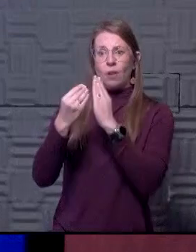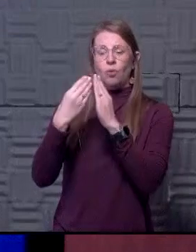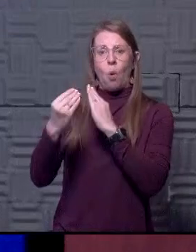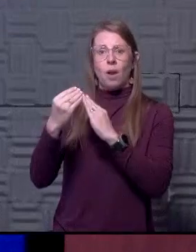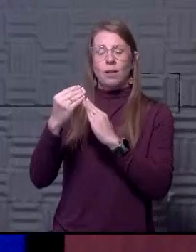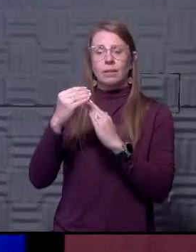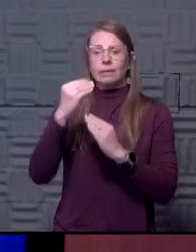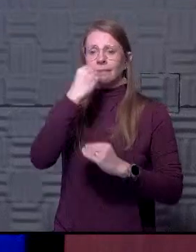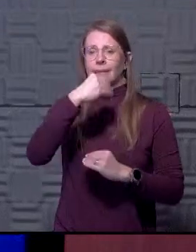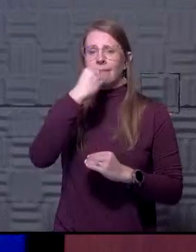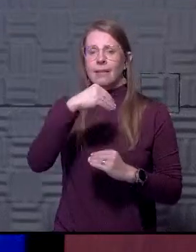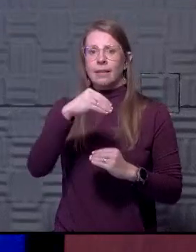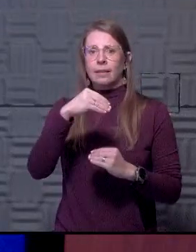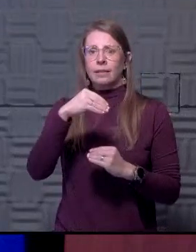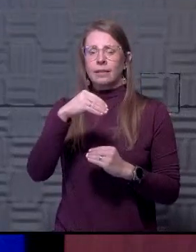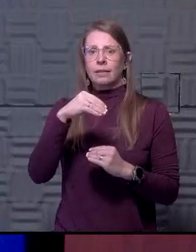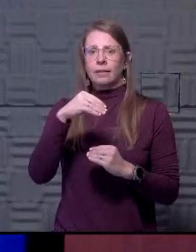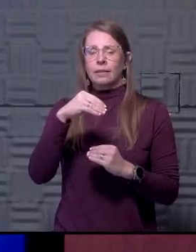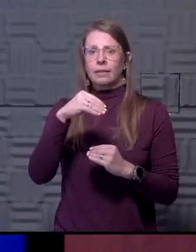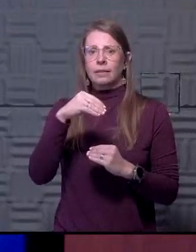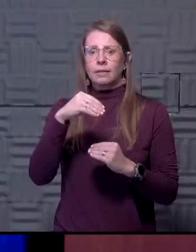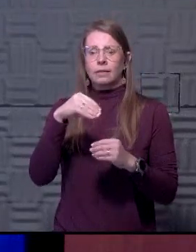tent,